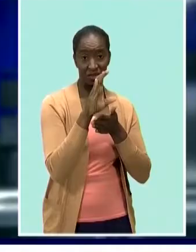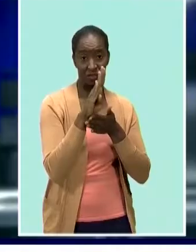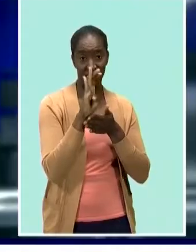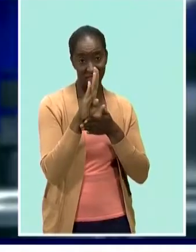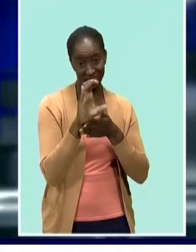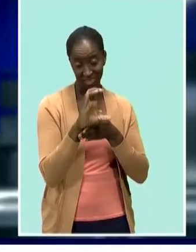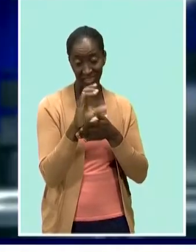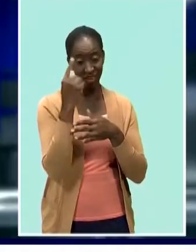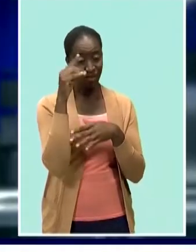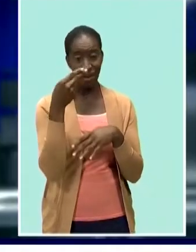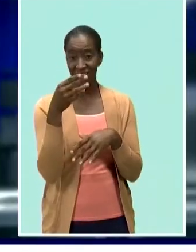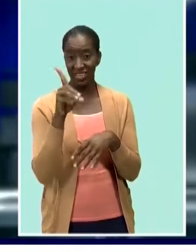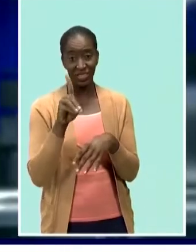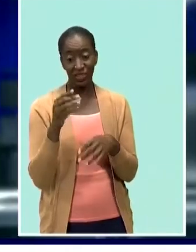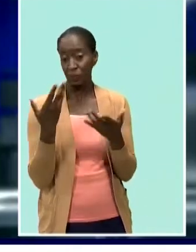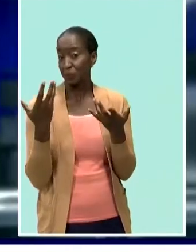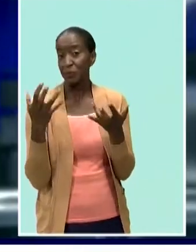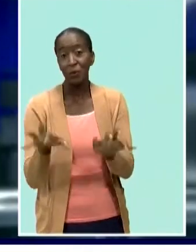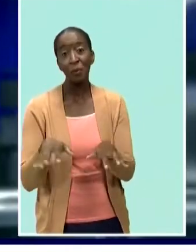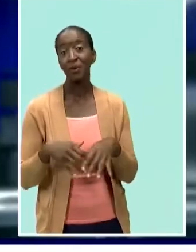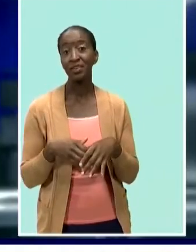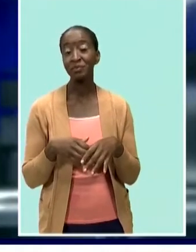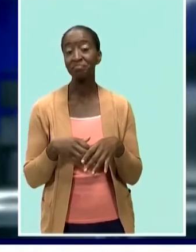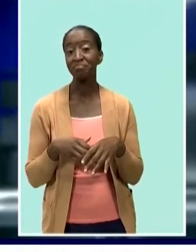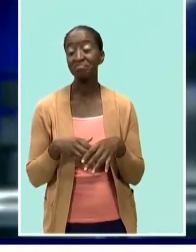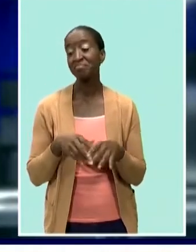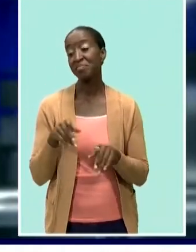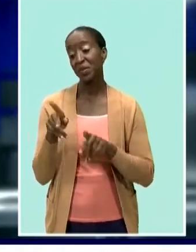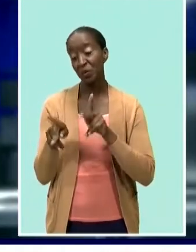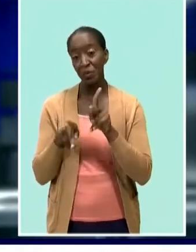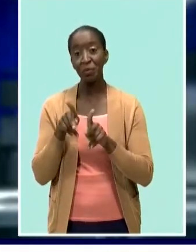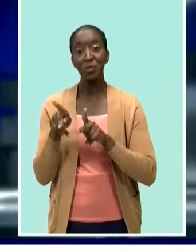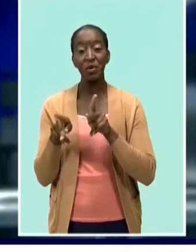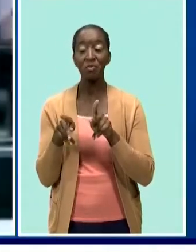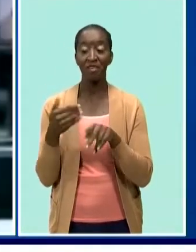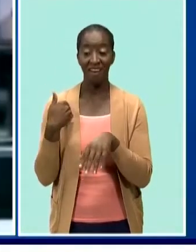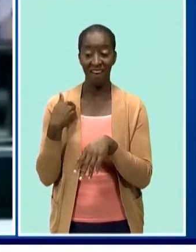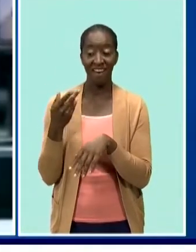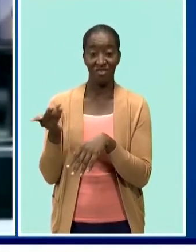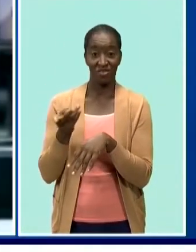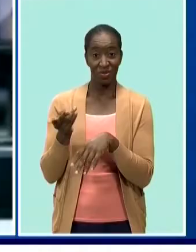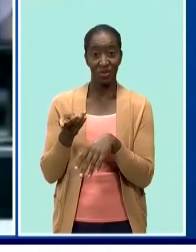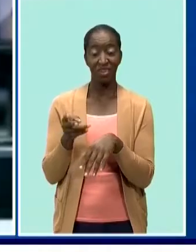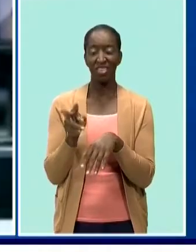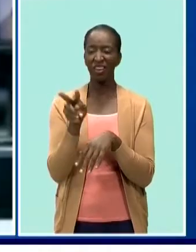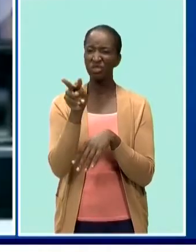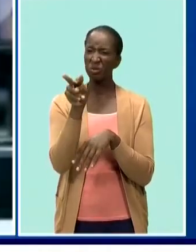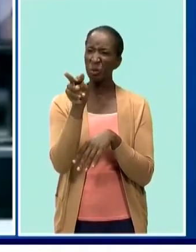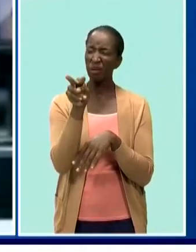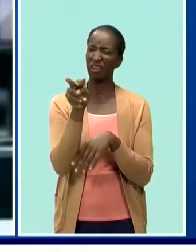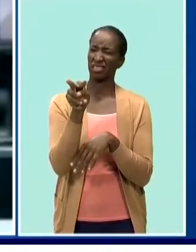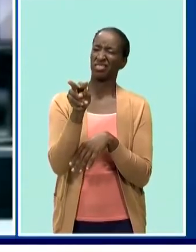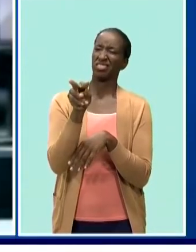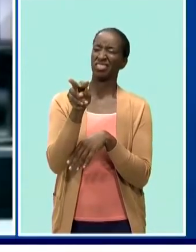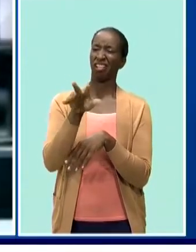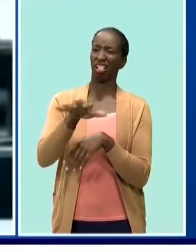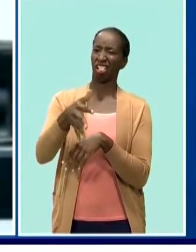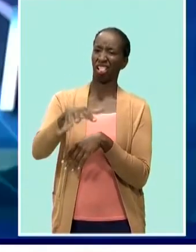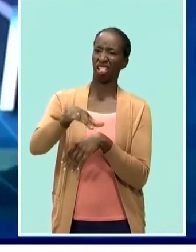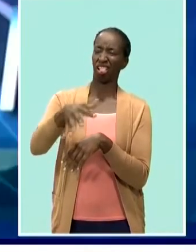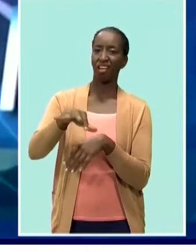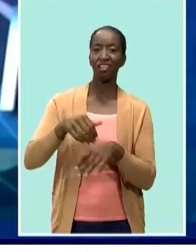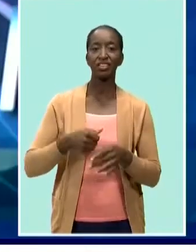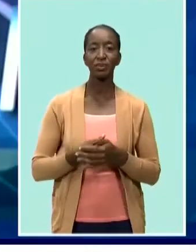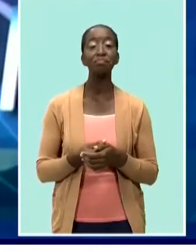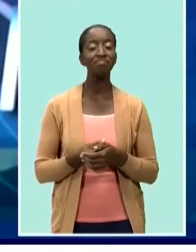their customers have to view a very poor quality. They're probably experiencing it as we speak. Back to you, Lisa. Indeed. Good seeing you, Shane. Thank you so much.